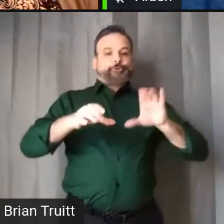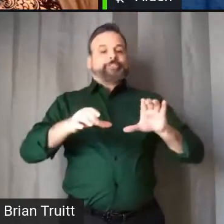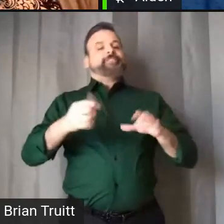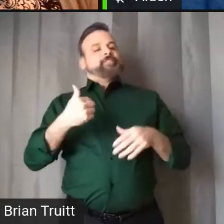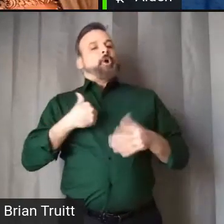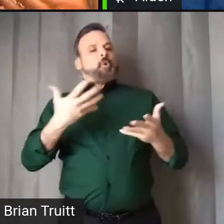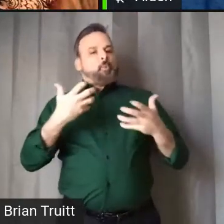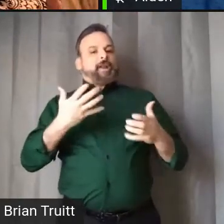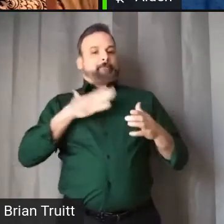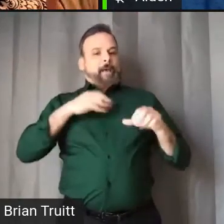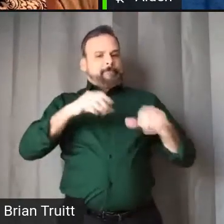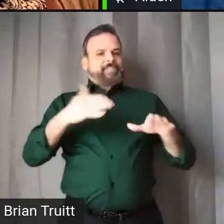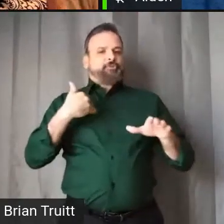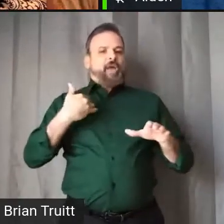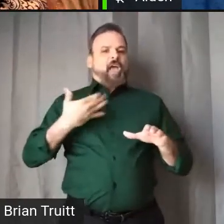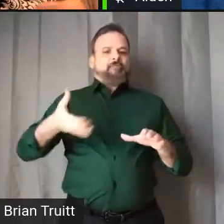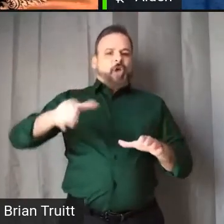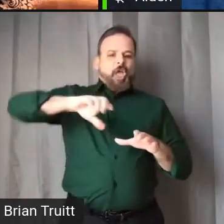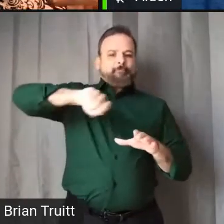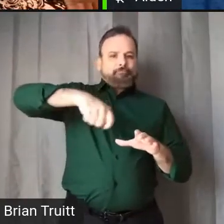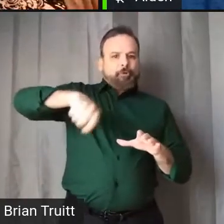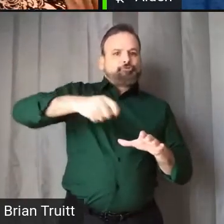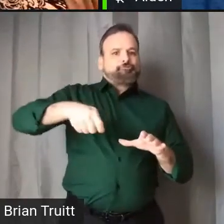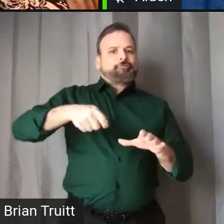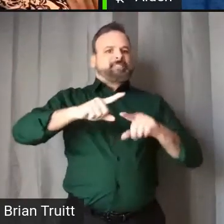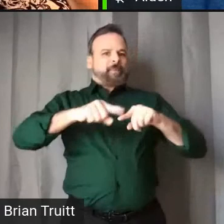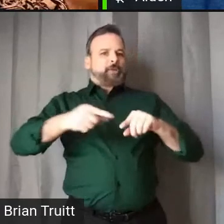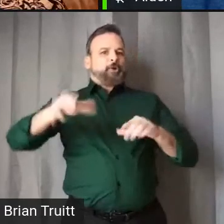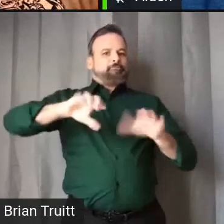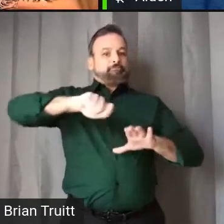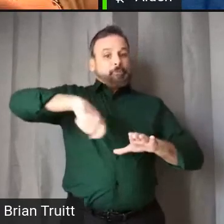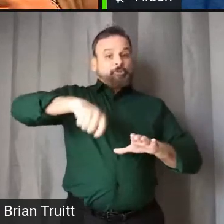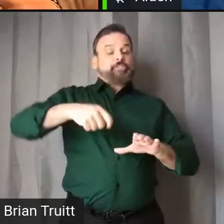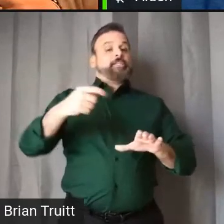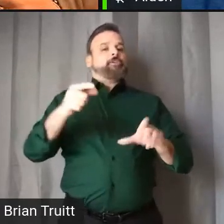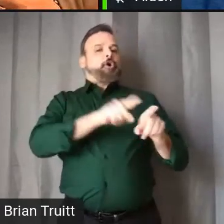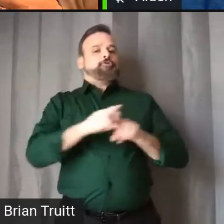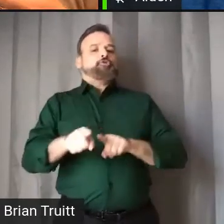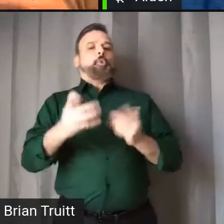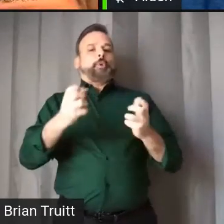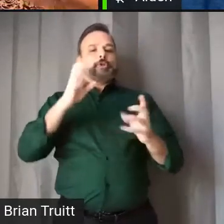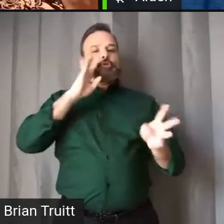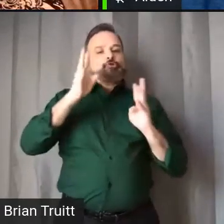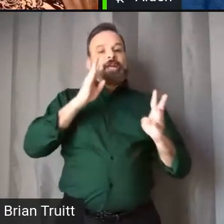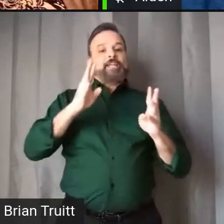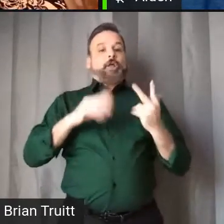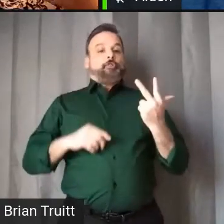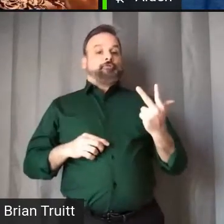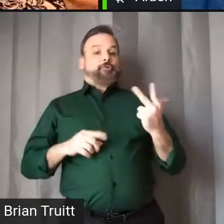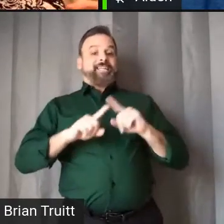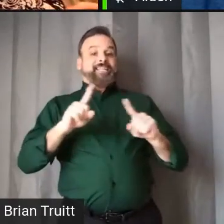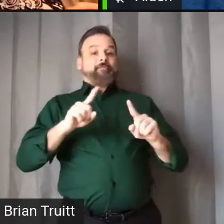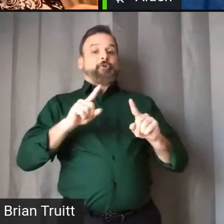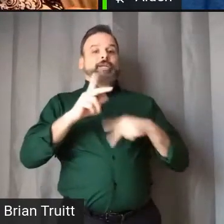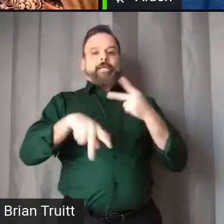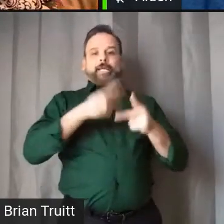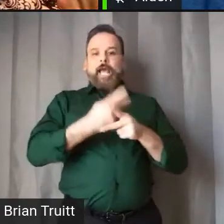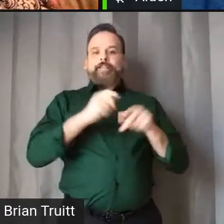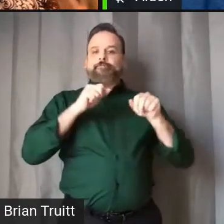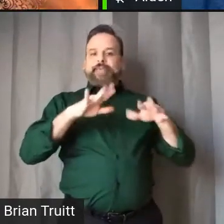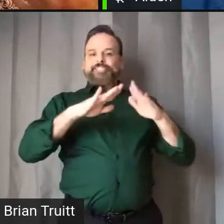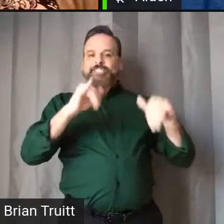well. And then I also kind of looked at sort of creating these three different kinds of magic systems that work in very different